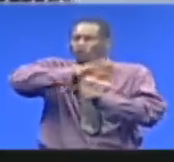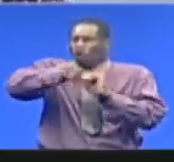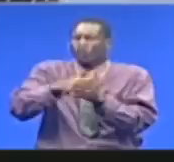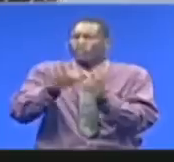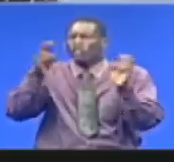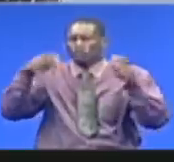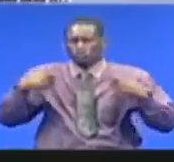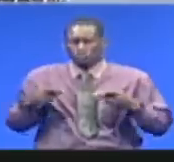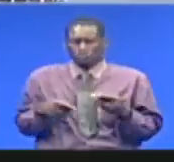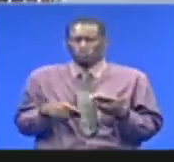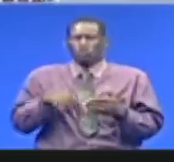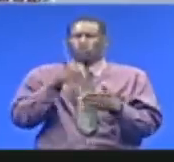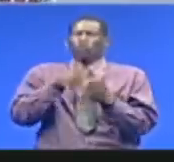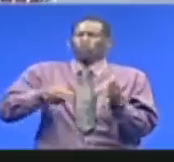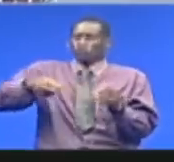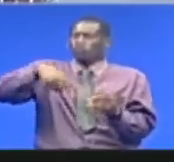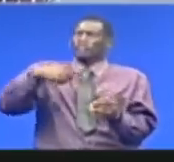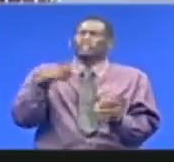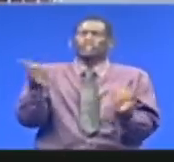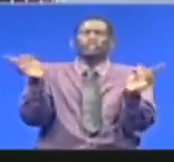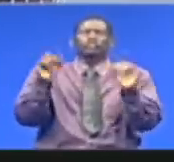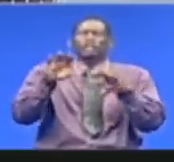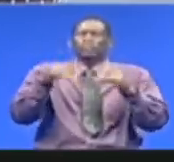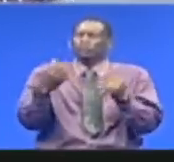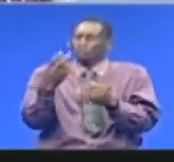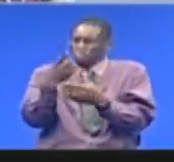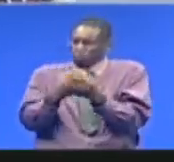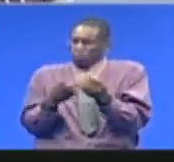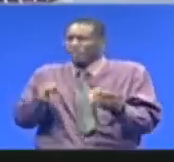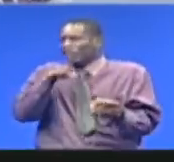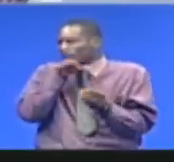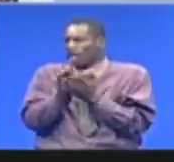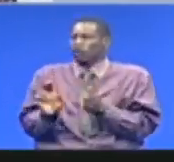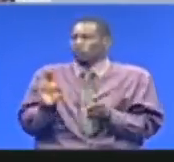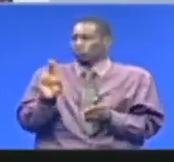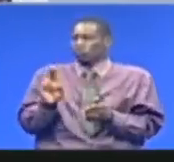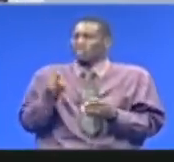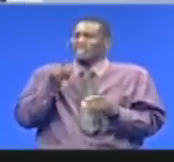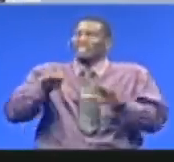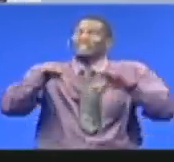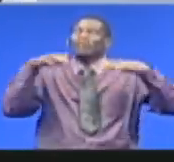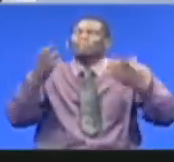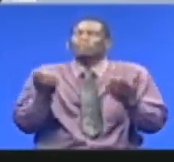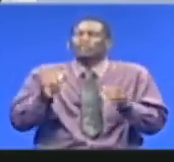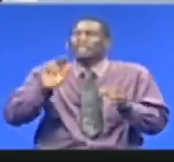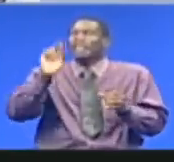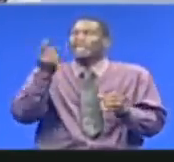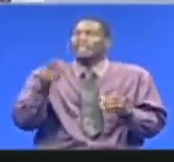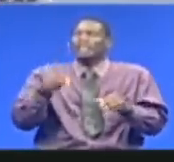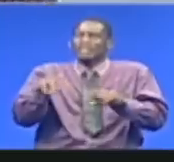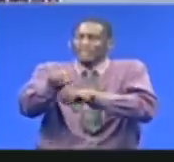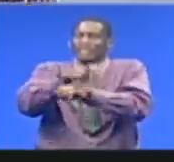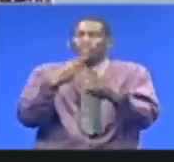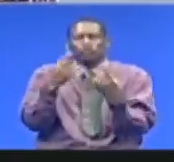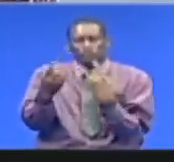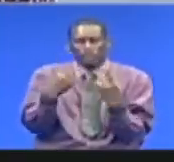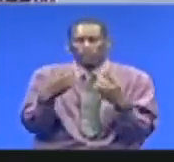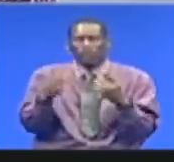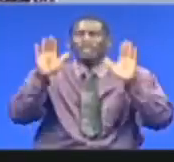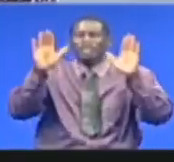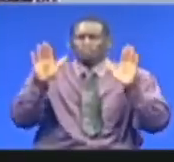therefore, what we are saying is not about the two, but it's about the Kenyans, it's about the national dialogue, which is very important. Okay. And it